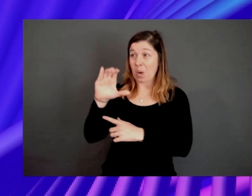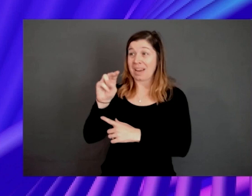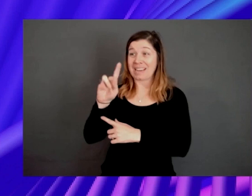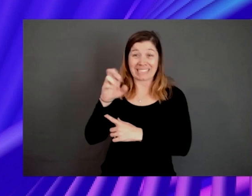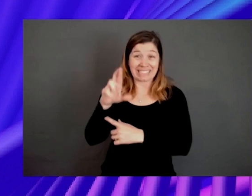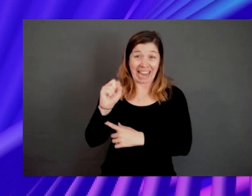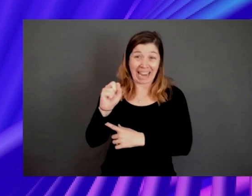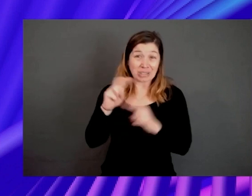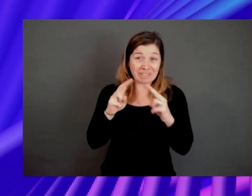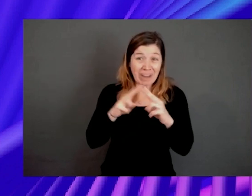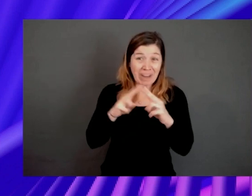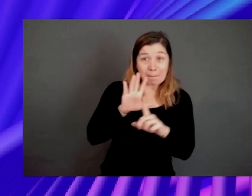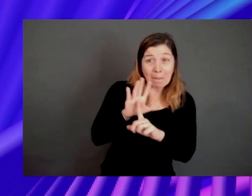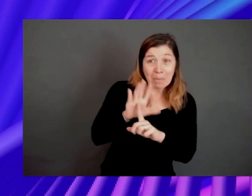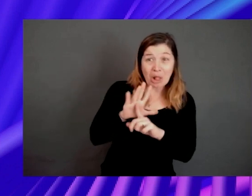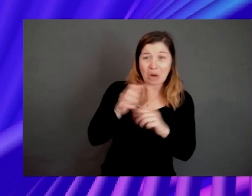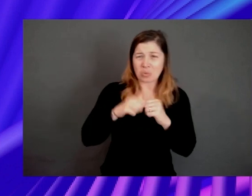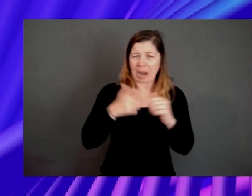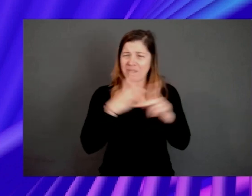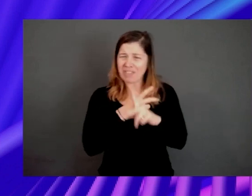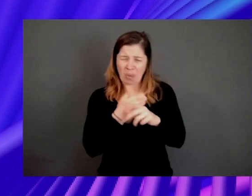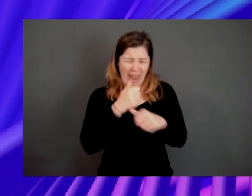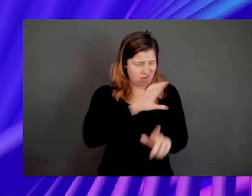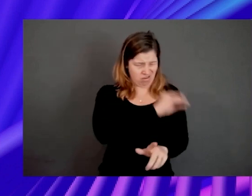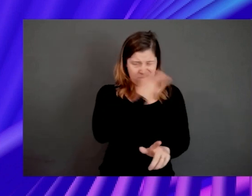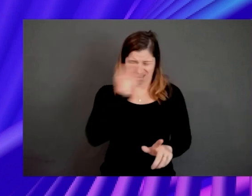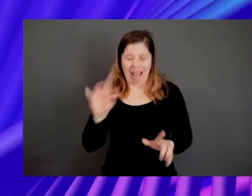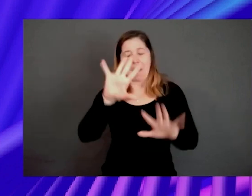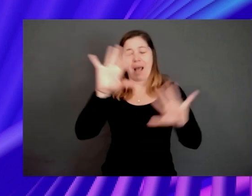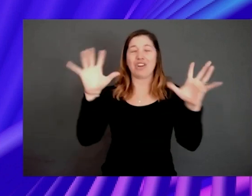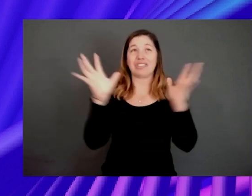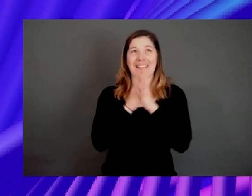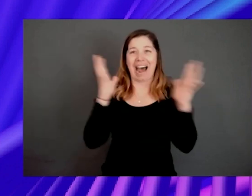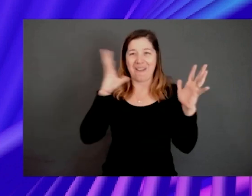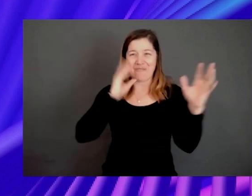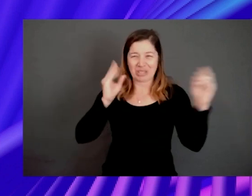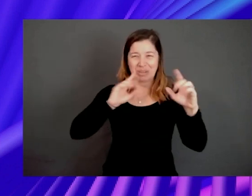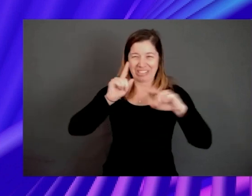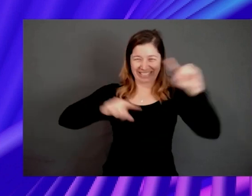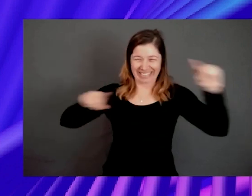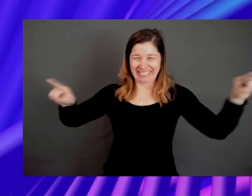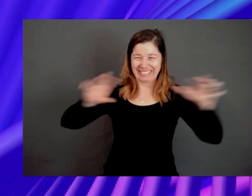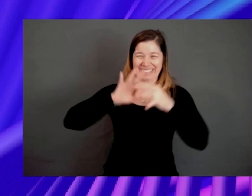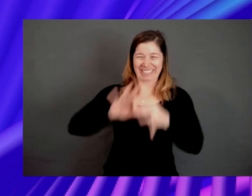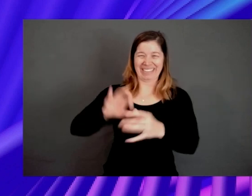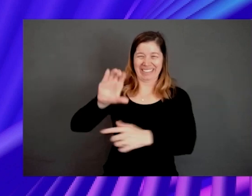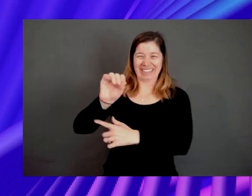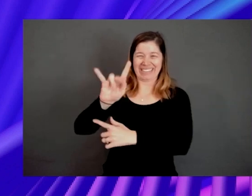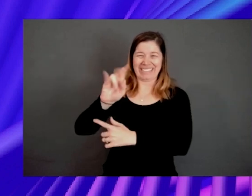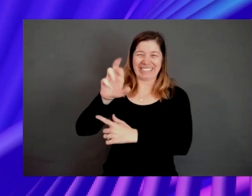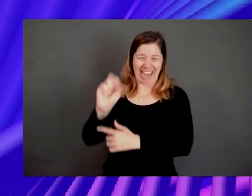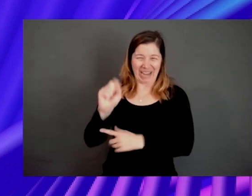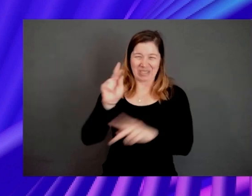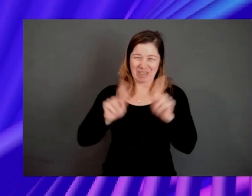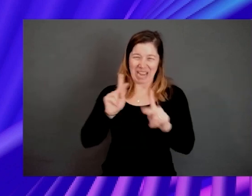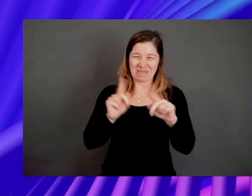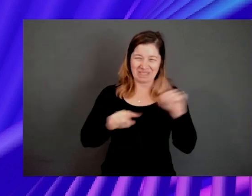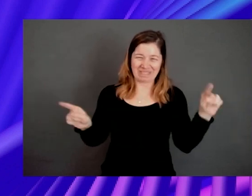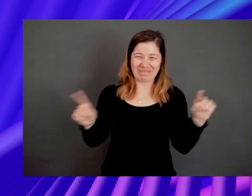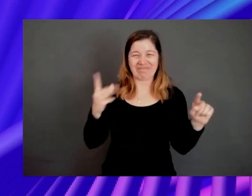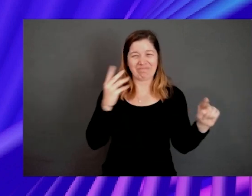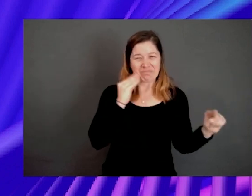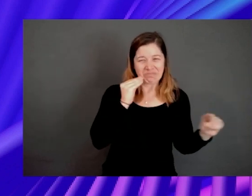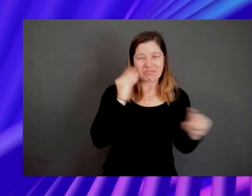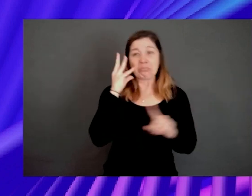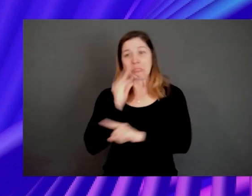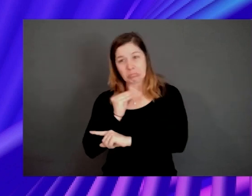out how to get them on there. Like there's a whole level of experience out there in the world with containers. And we want to help people try those